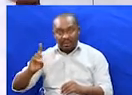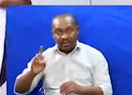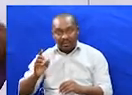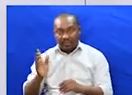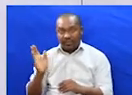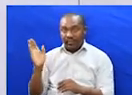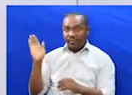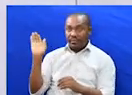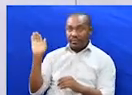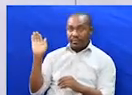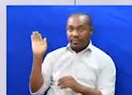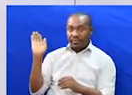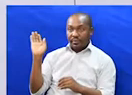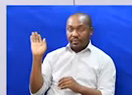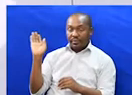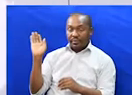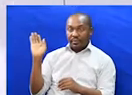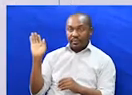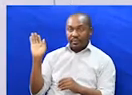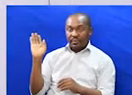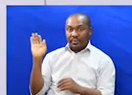we see a certain chart.